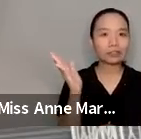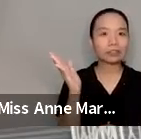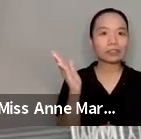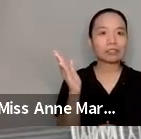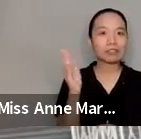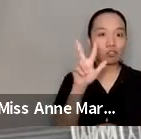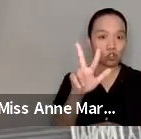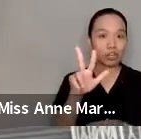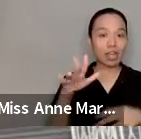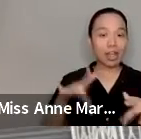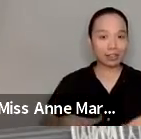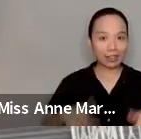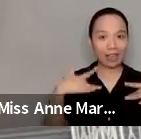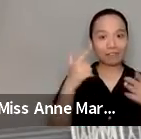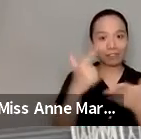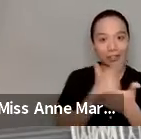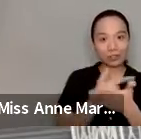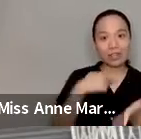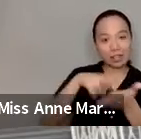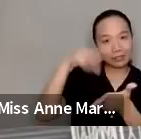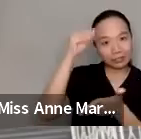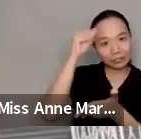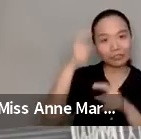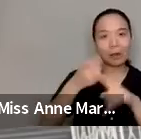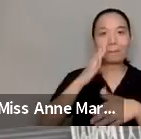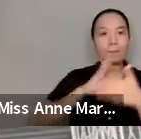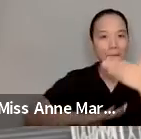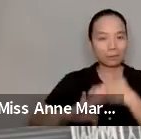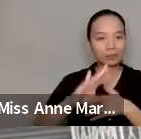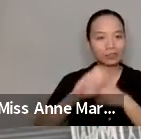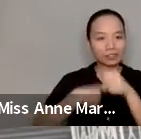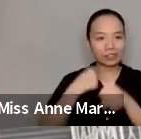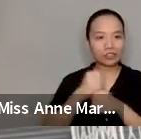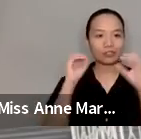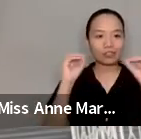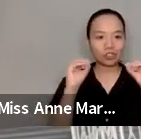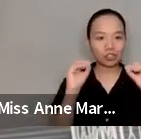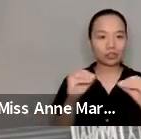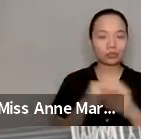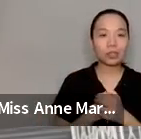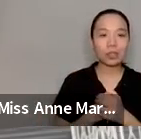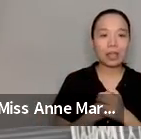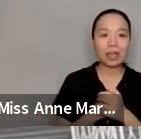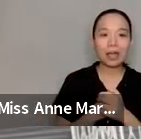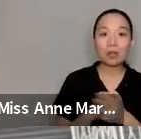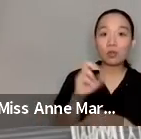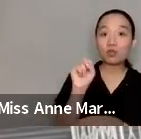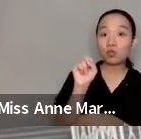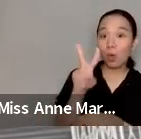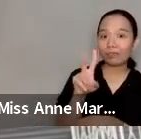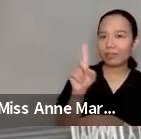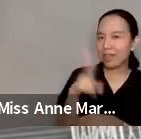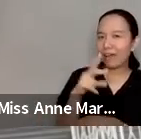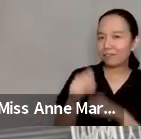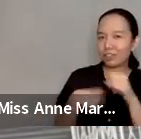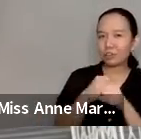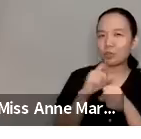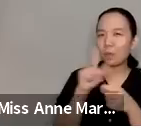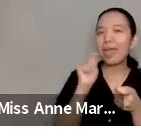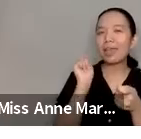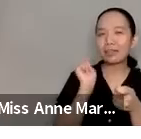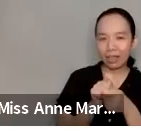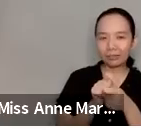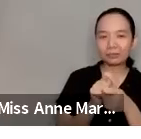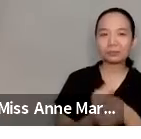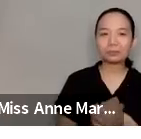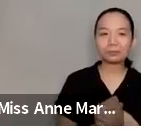important life lessons I learned from my humble years of teaching, 12 and a half years to be exact.